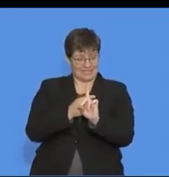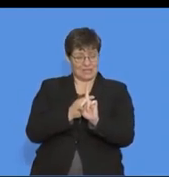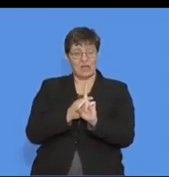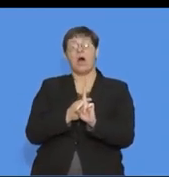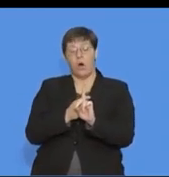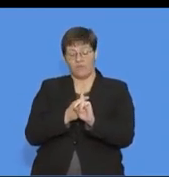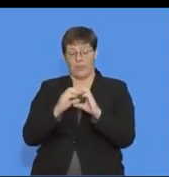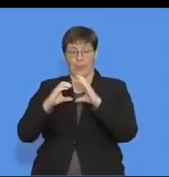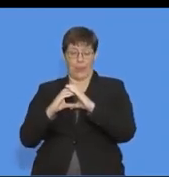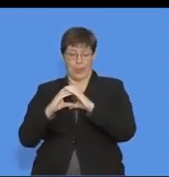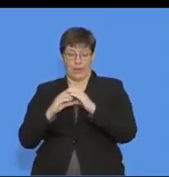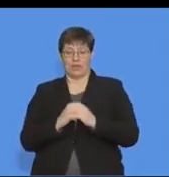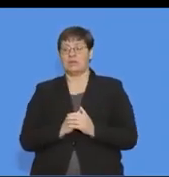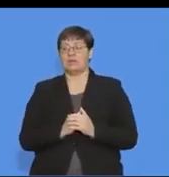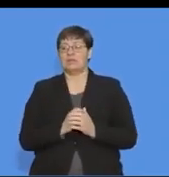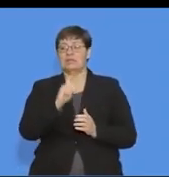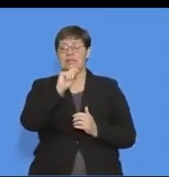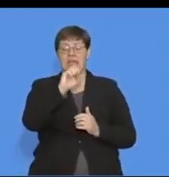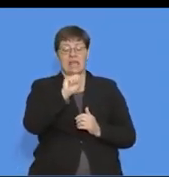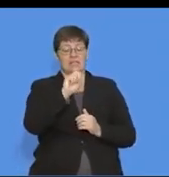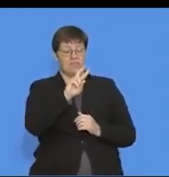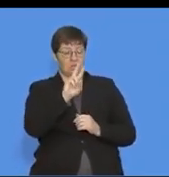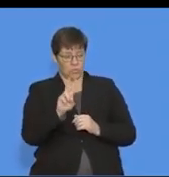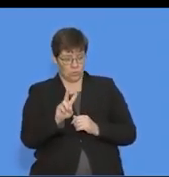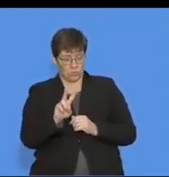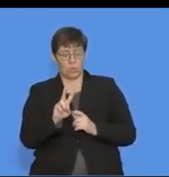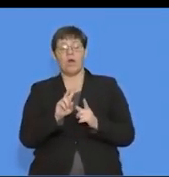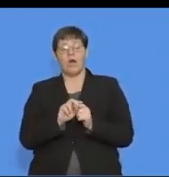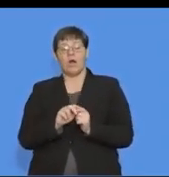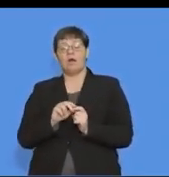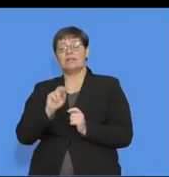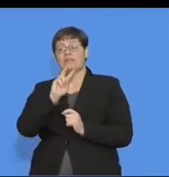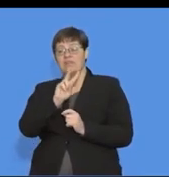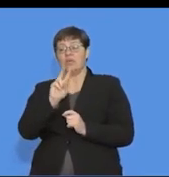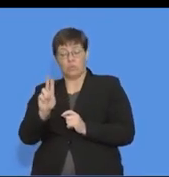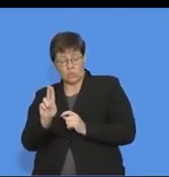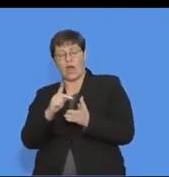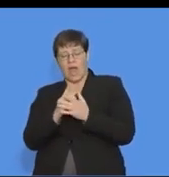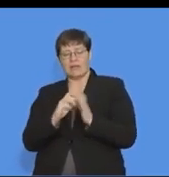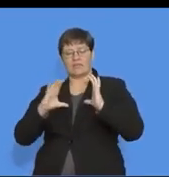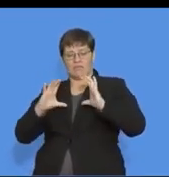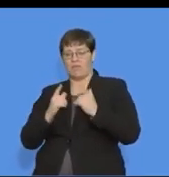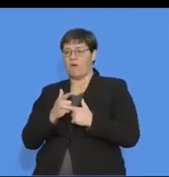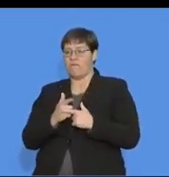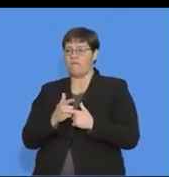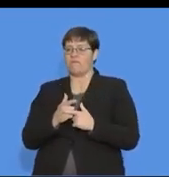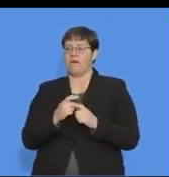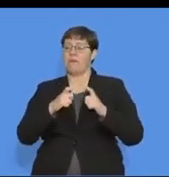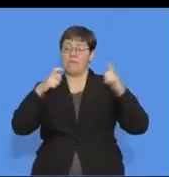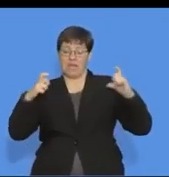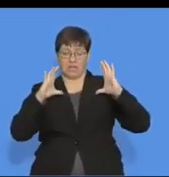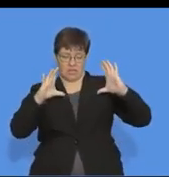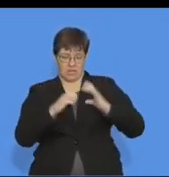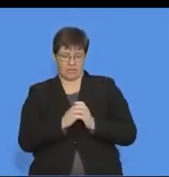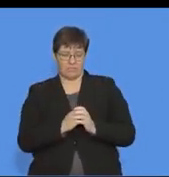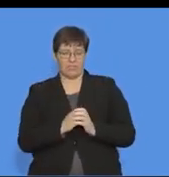circle. TSVU are points on the circumference of the bigger circle. It's just to tell us that the cyclic quads that we